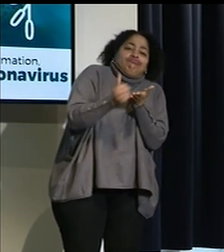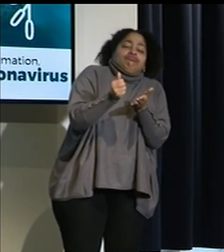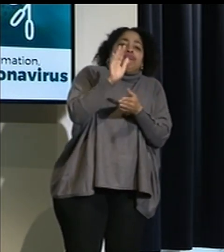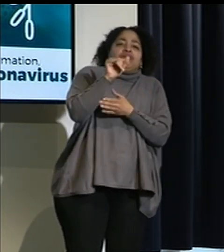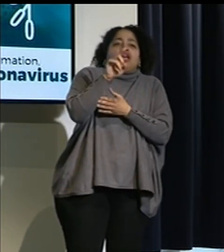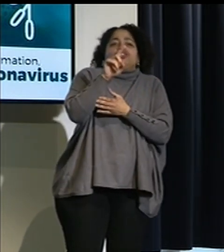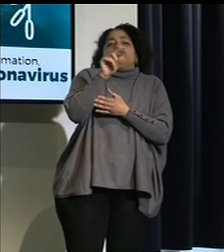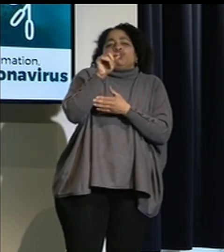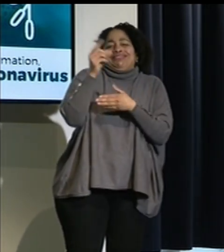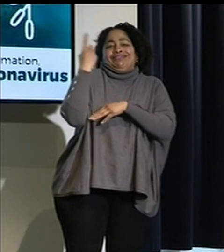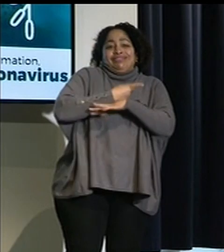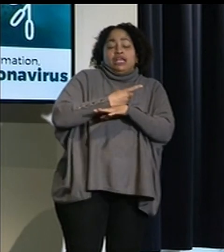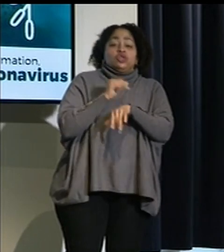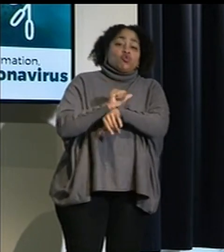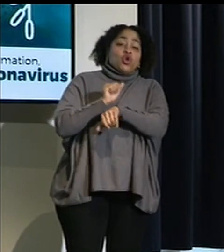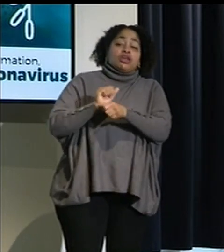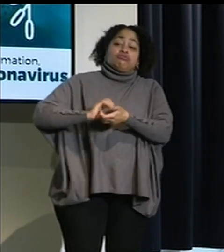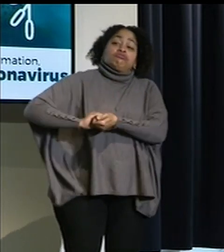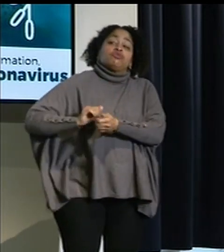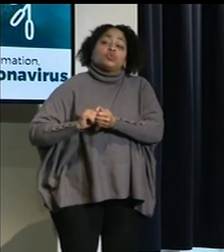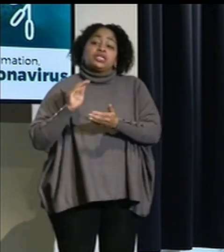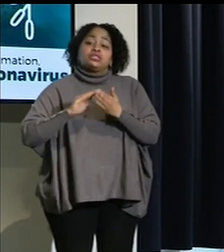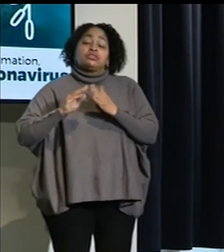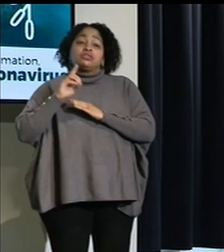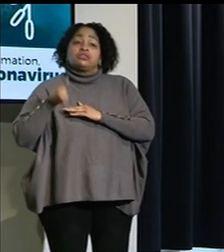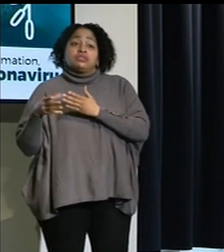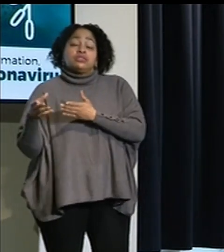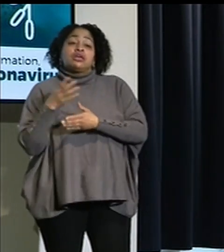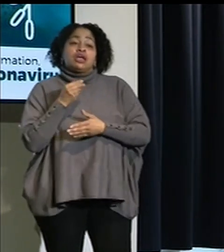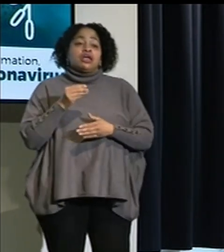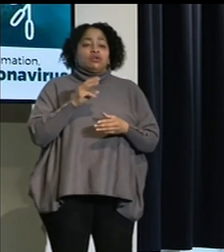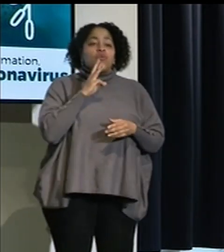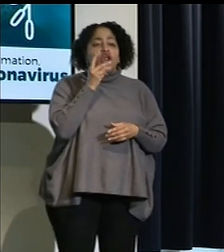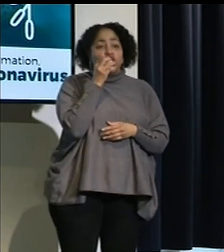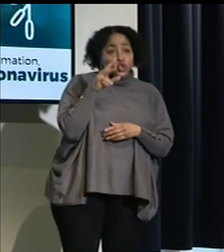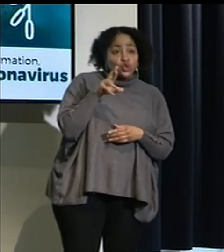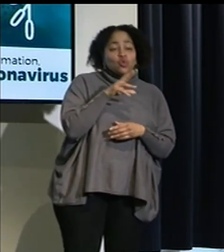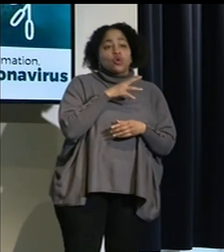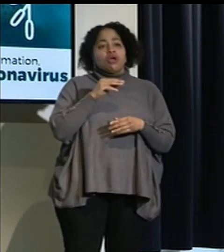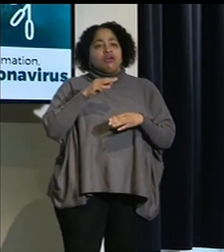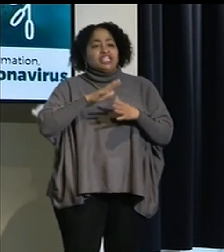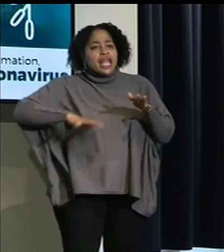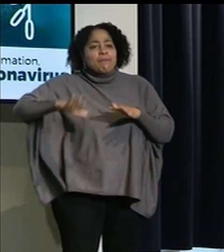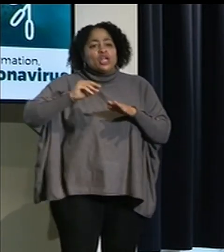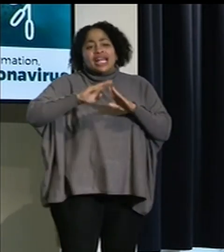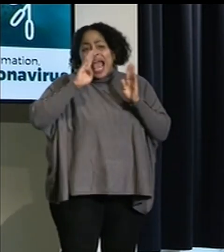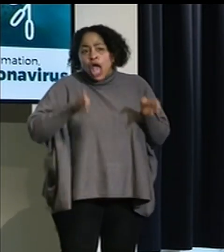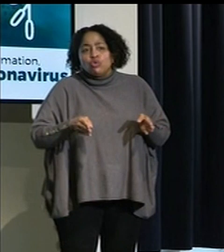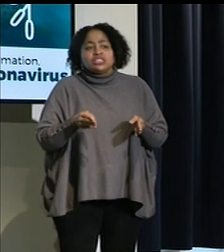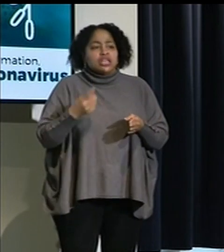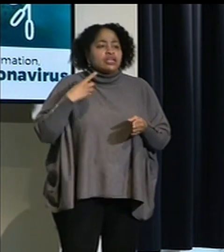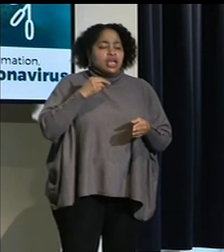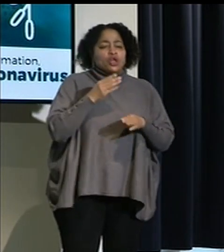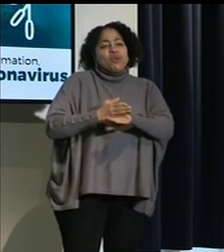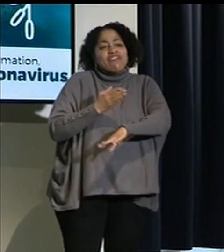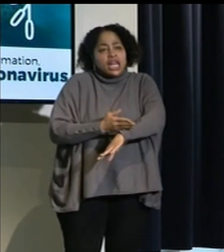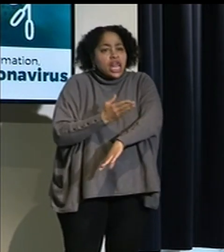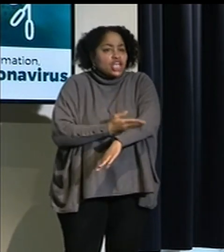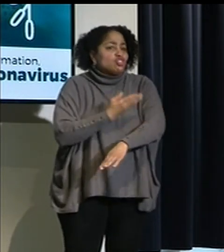And working in partnership with the city, Detroit Water and Sewer Department, Department of Neighborhoods and Housing and